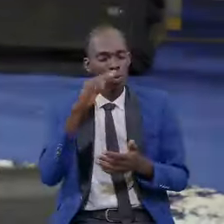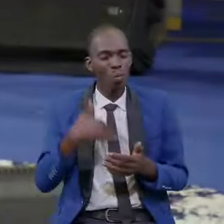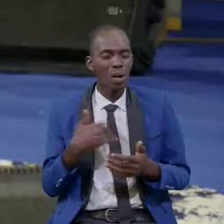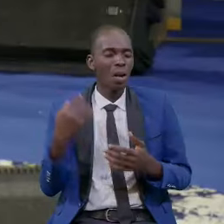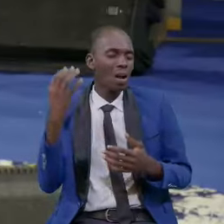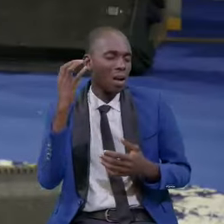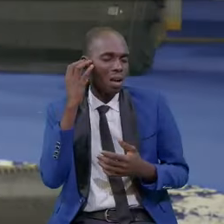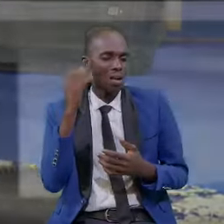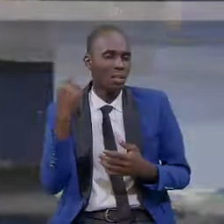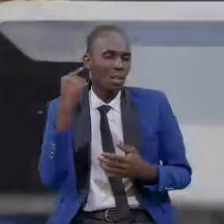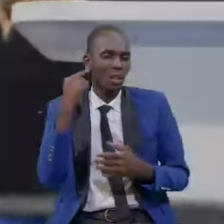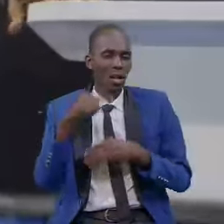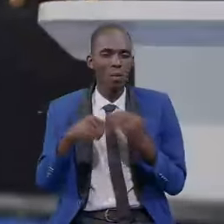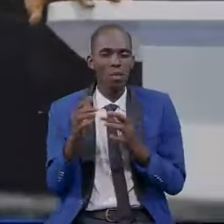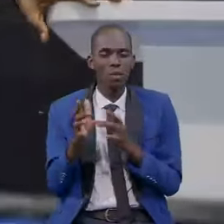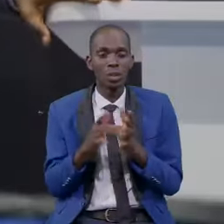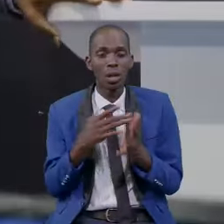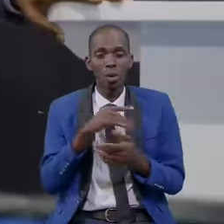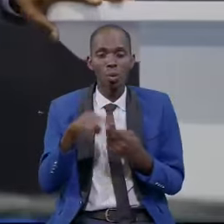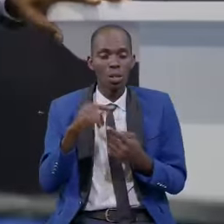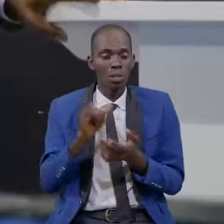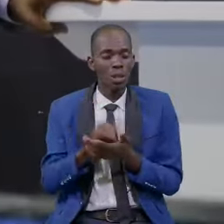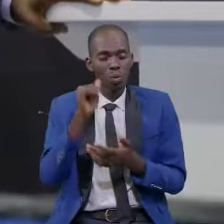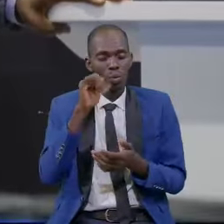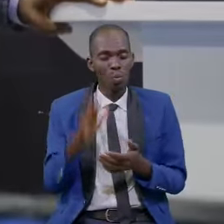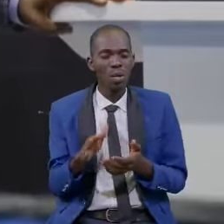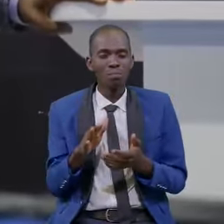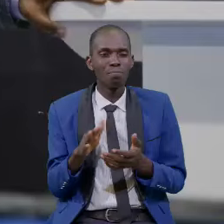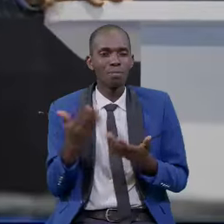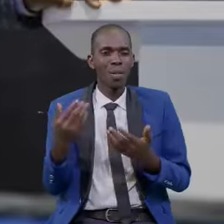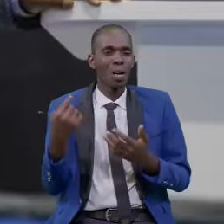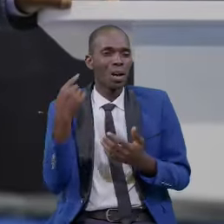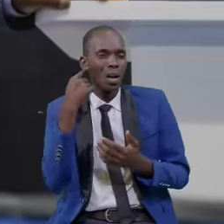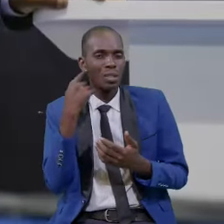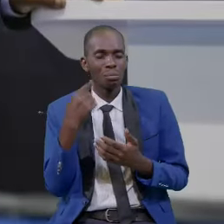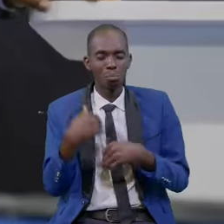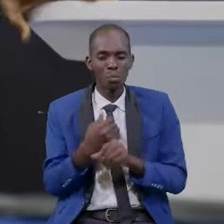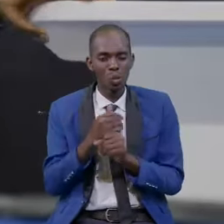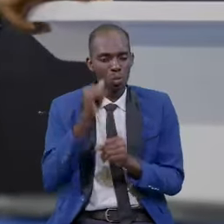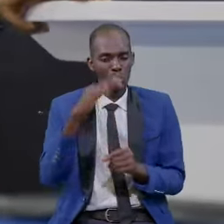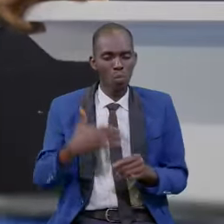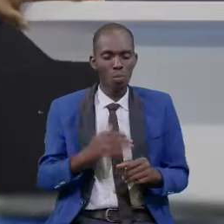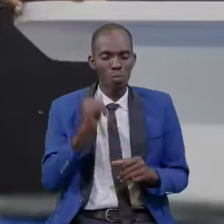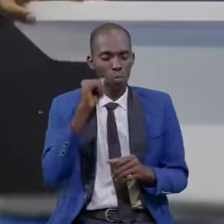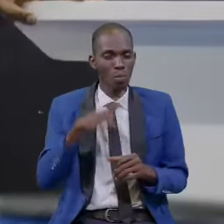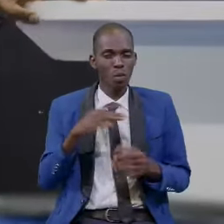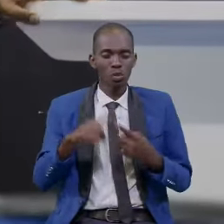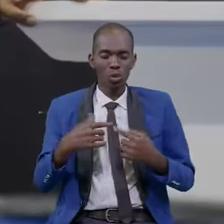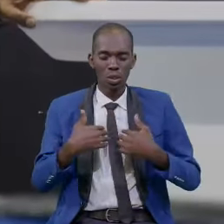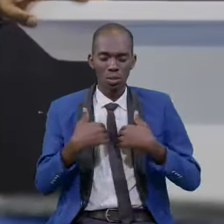Jesus. And what she heard brought faith in her heart. Faith